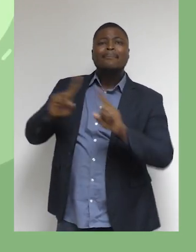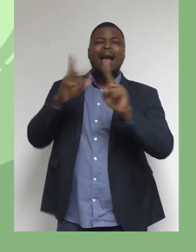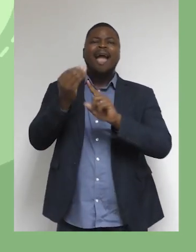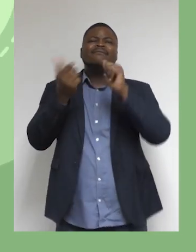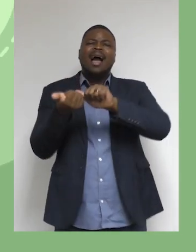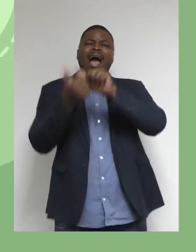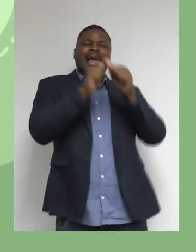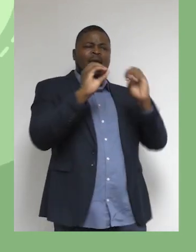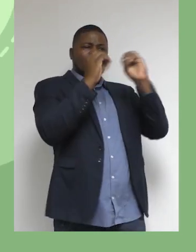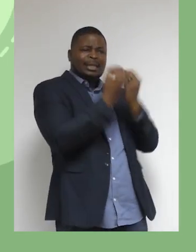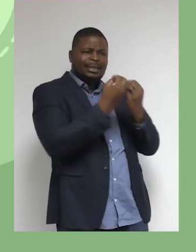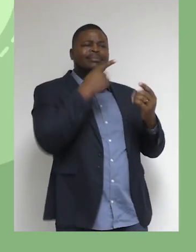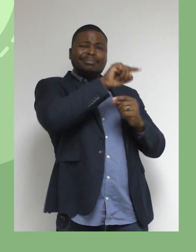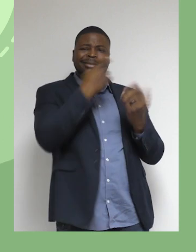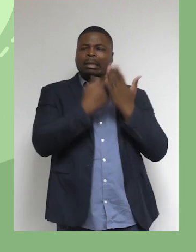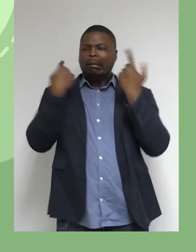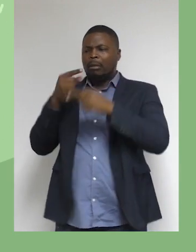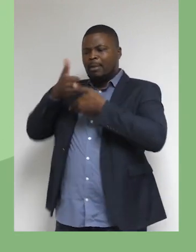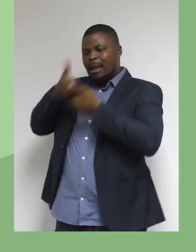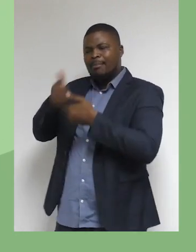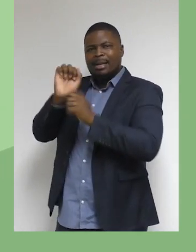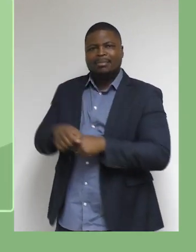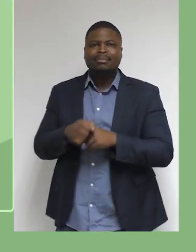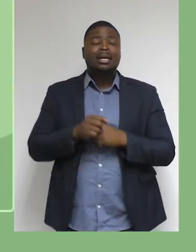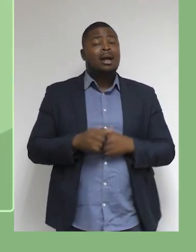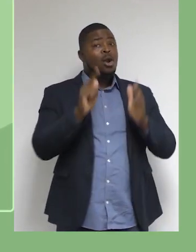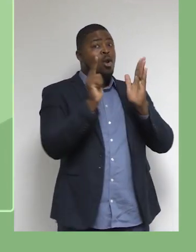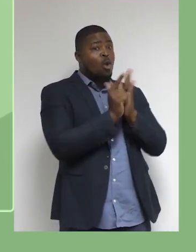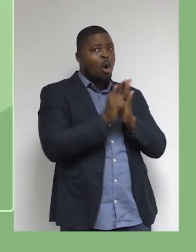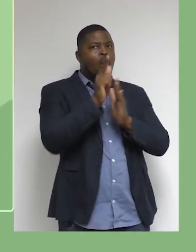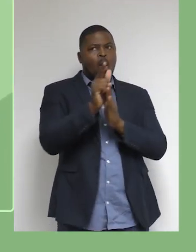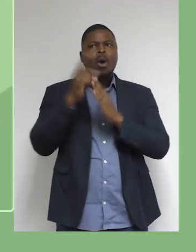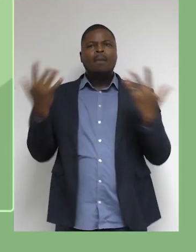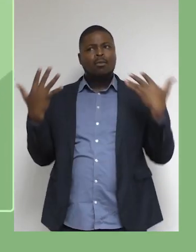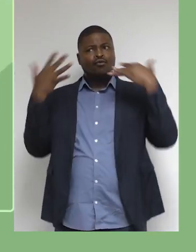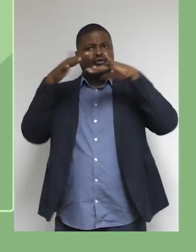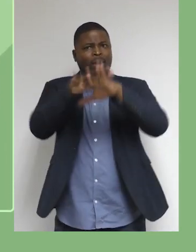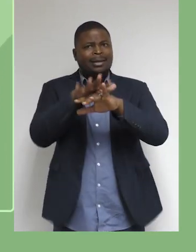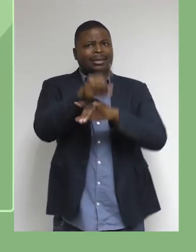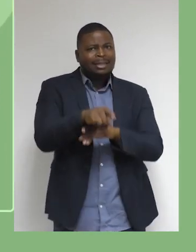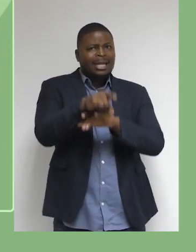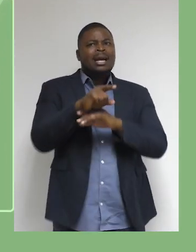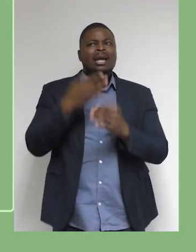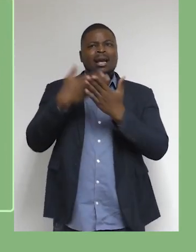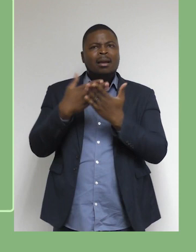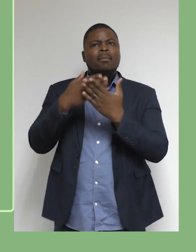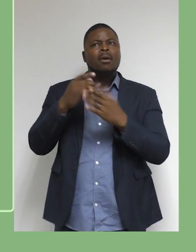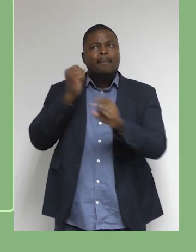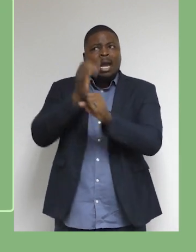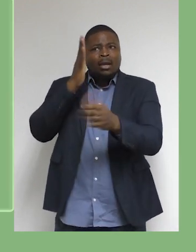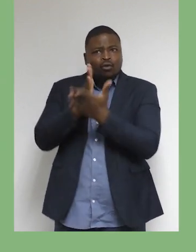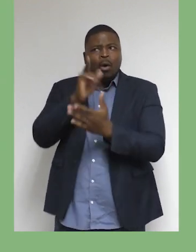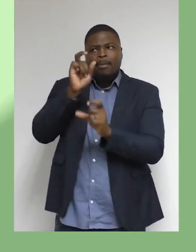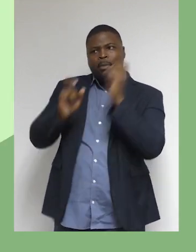several institutions are available to assist you. The law envisages an integrated and participatory national water